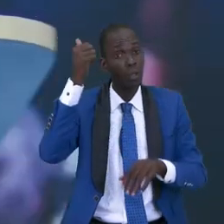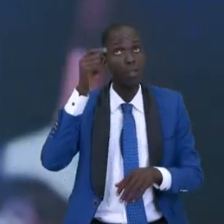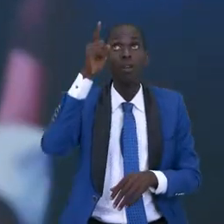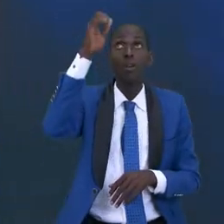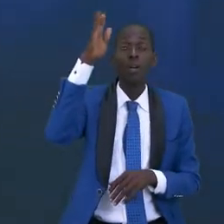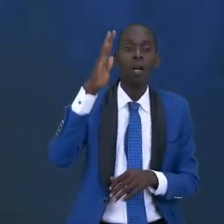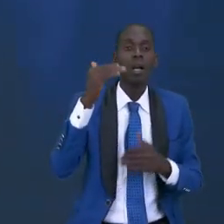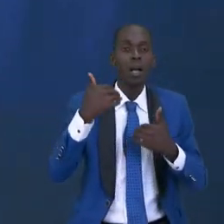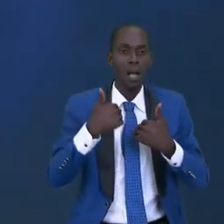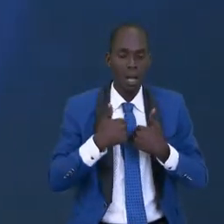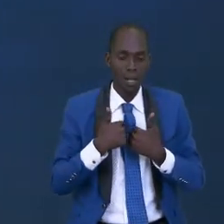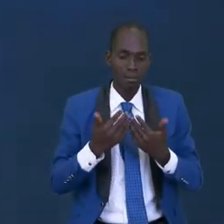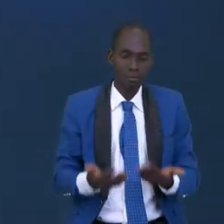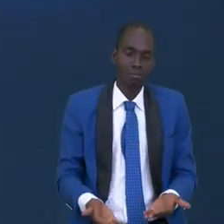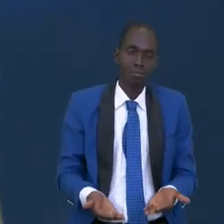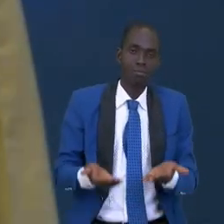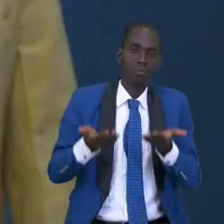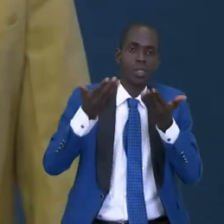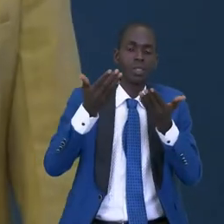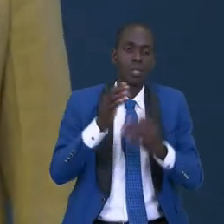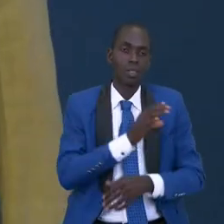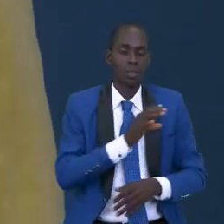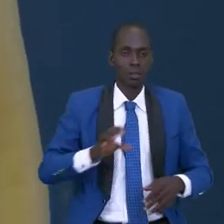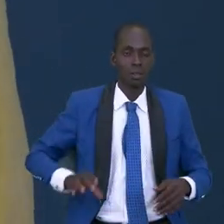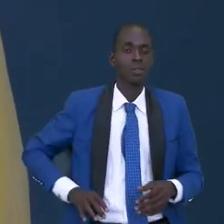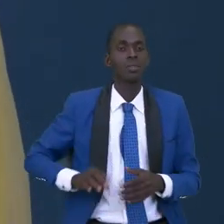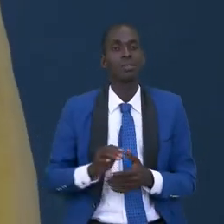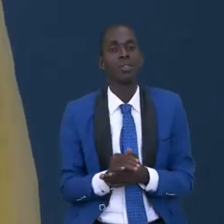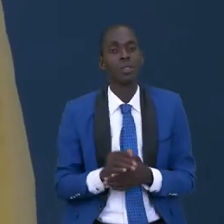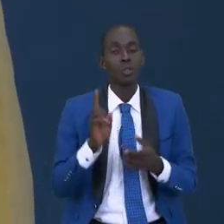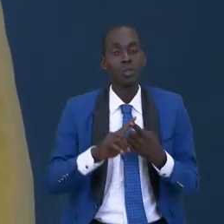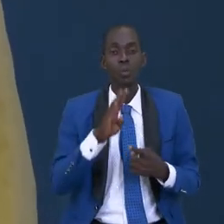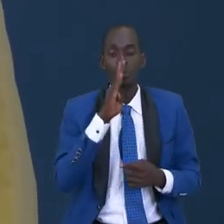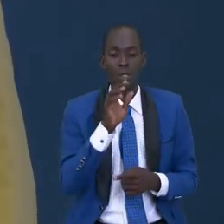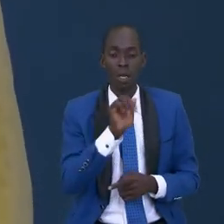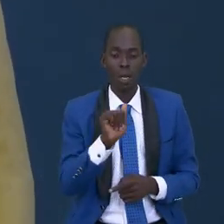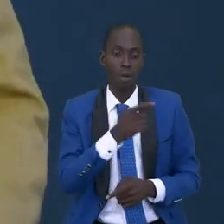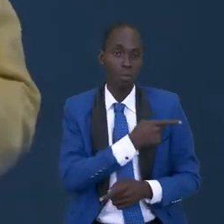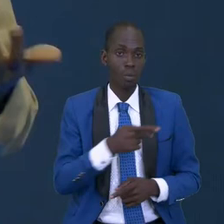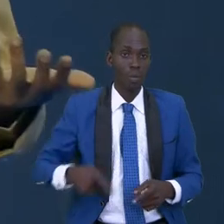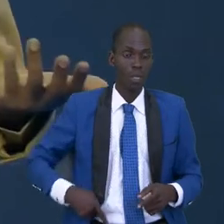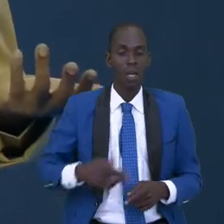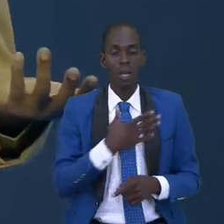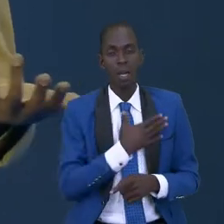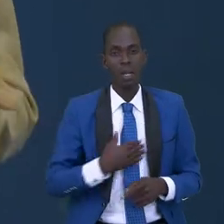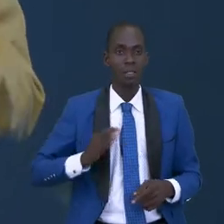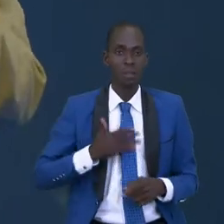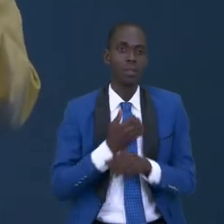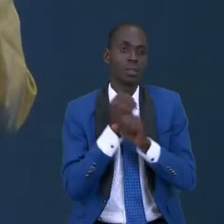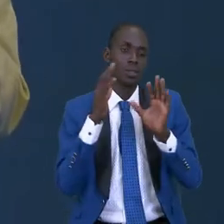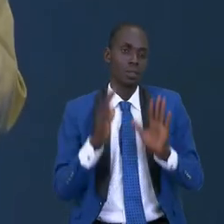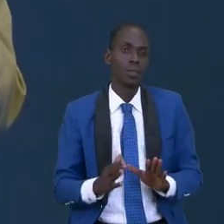has exalted him, Christ, to be a prince and a Savior, and to give